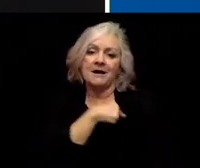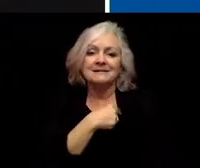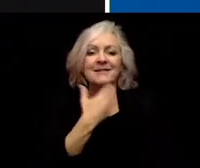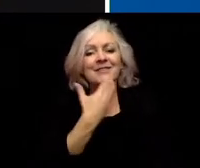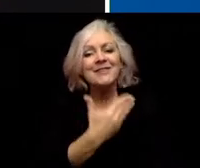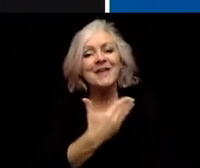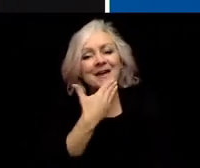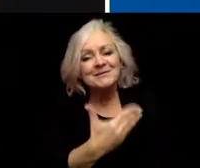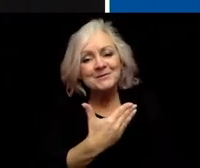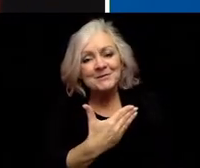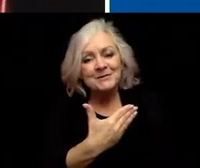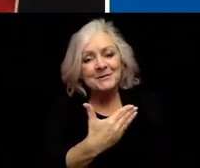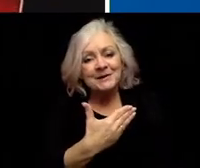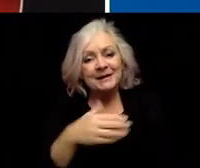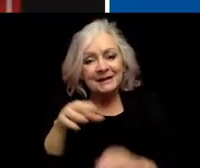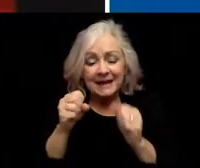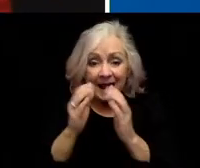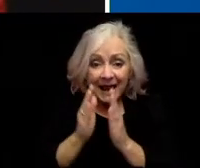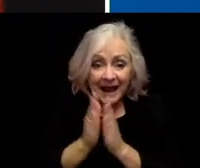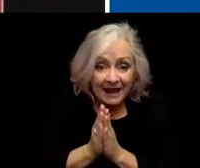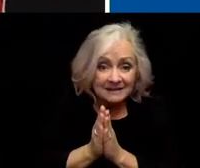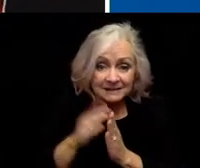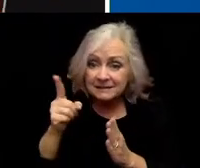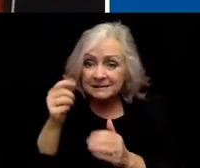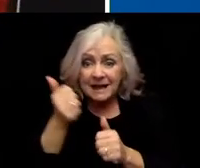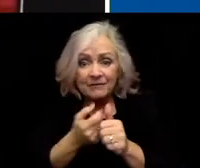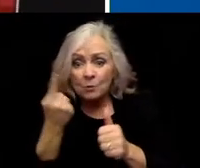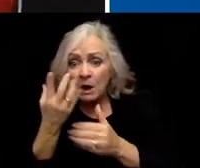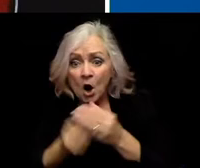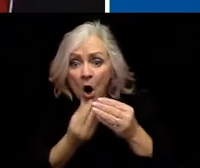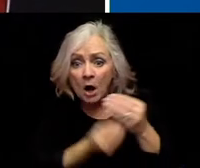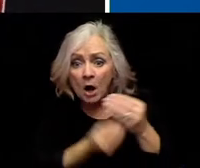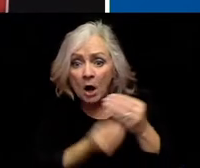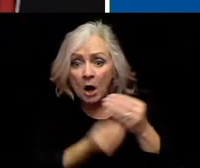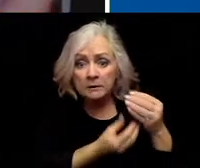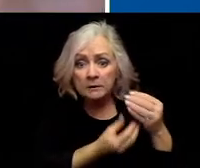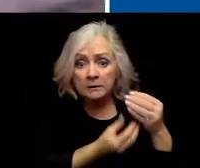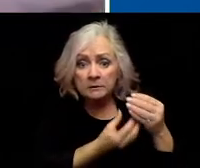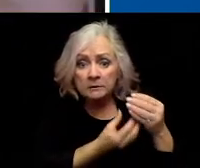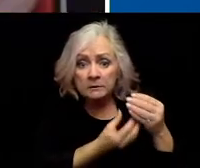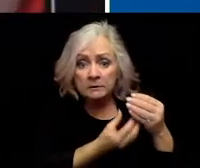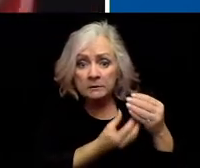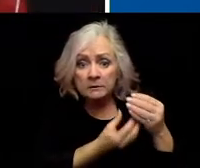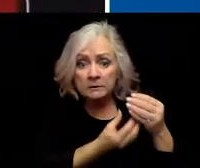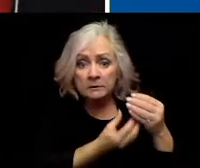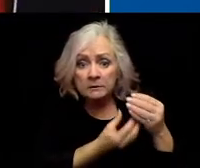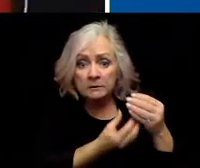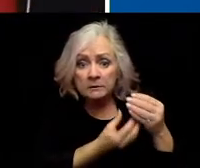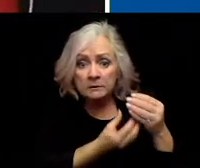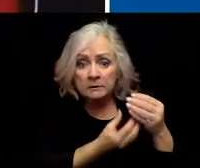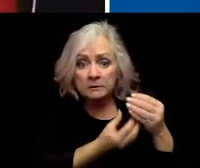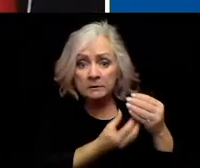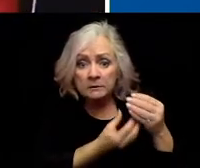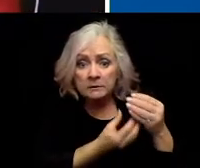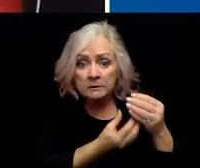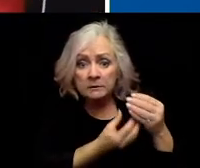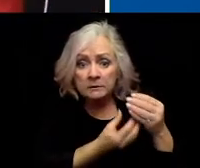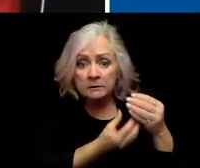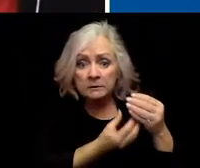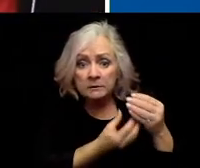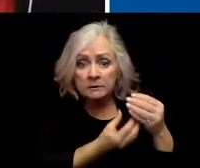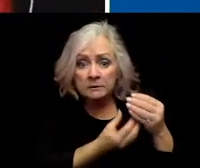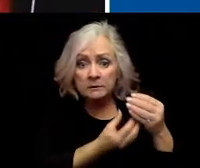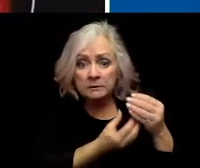ask just one, did we lose everybody, or can I guess the way these things go, I can't ask a question, but I just want to